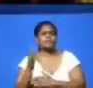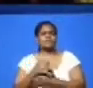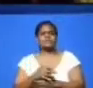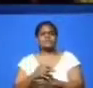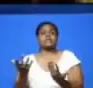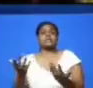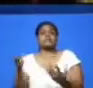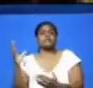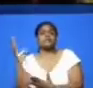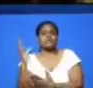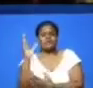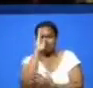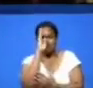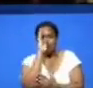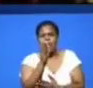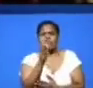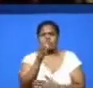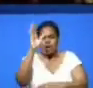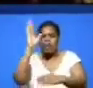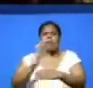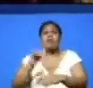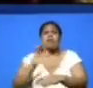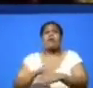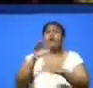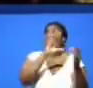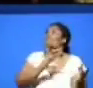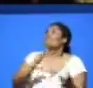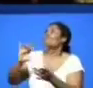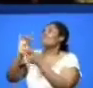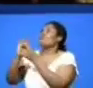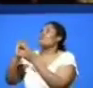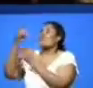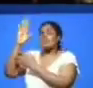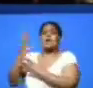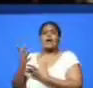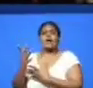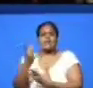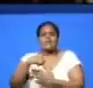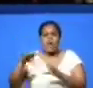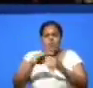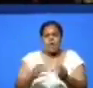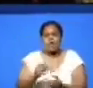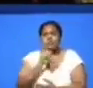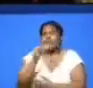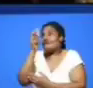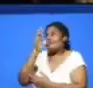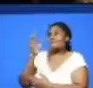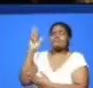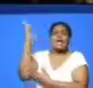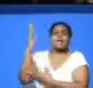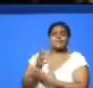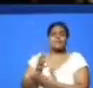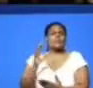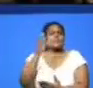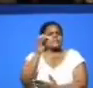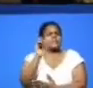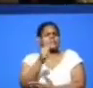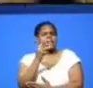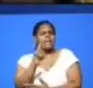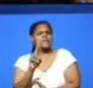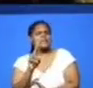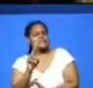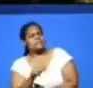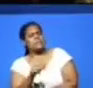for a straightforward call to a godless world. When Elijah spoke,